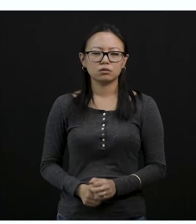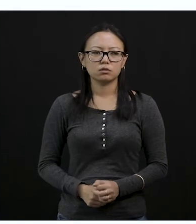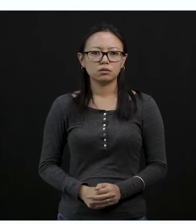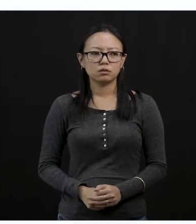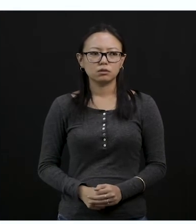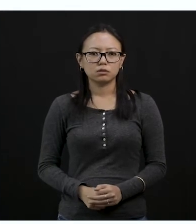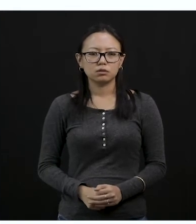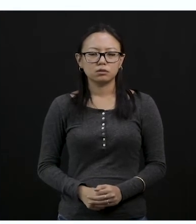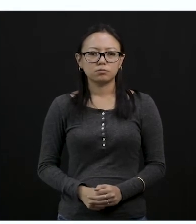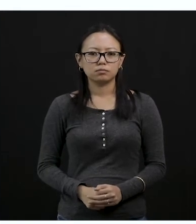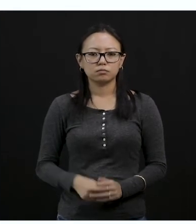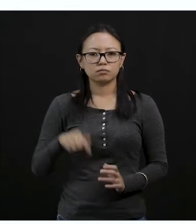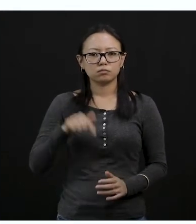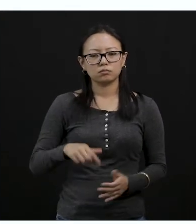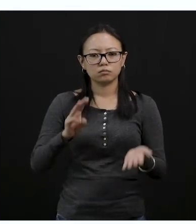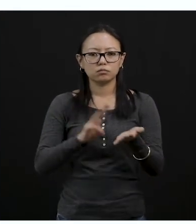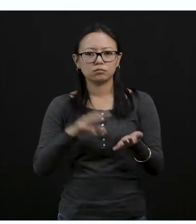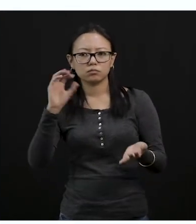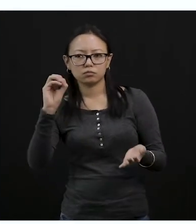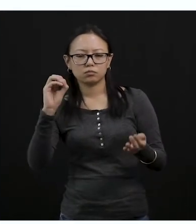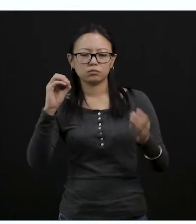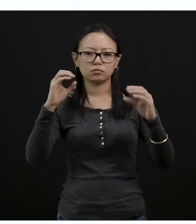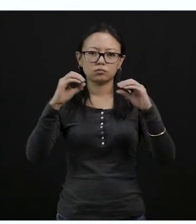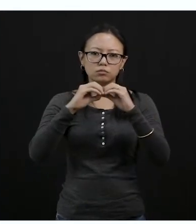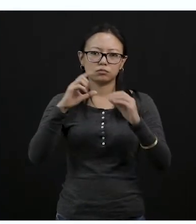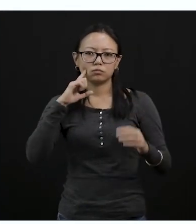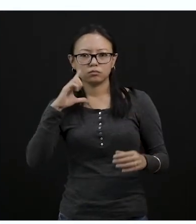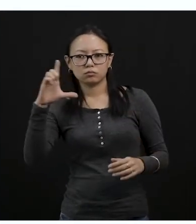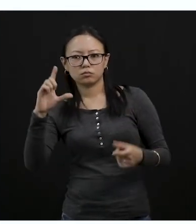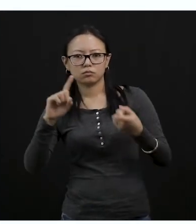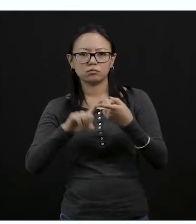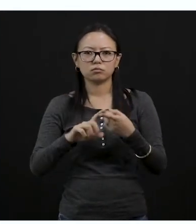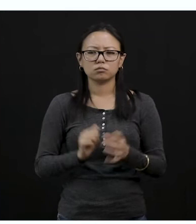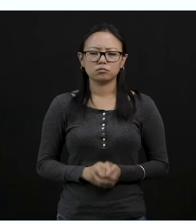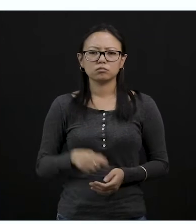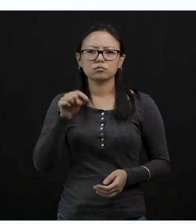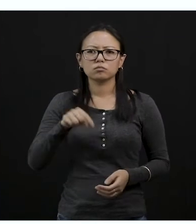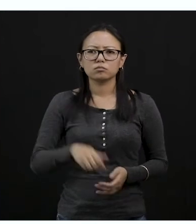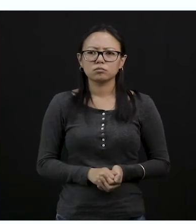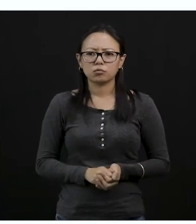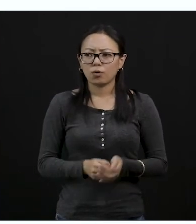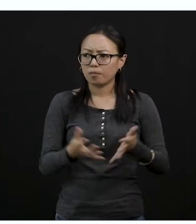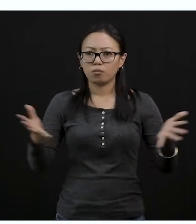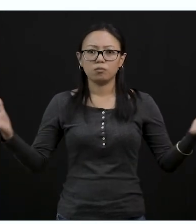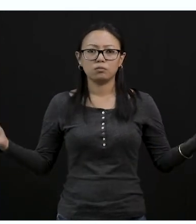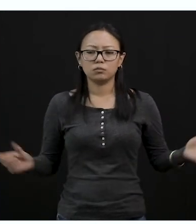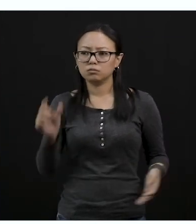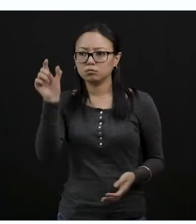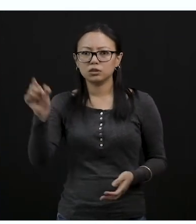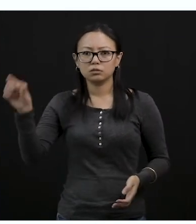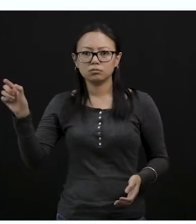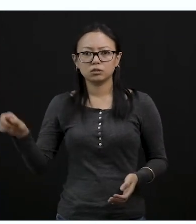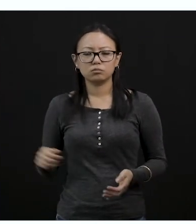Then coming to mobile phones. So nowadays, more people use mobile phones as compared